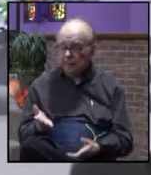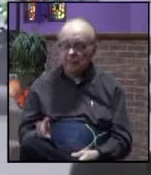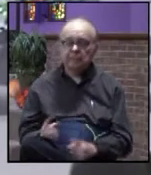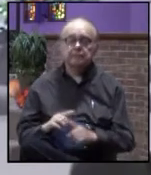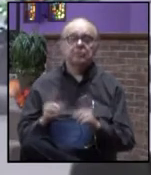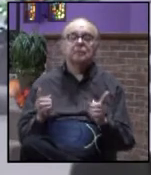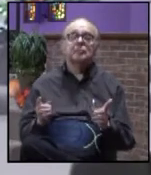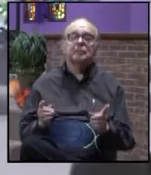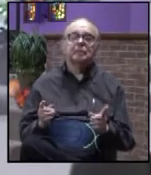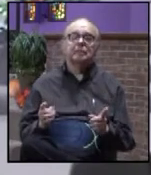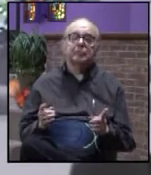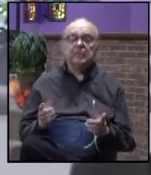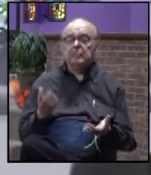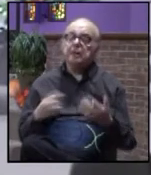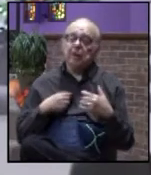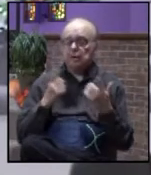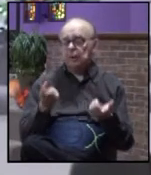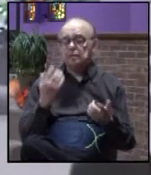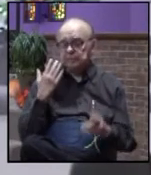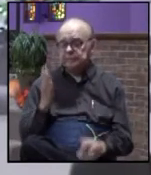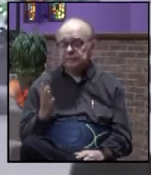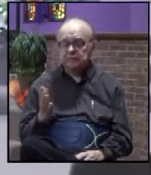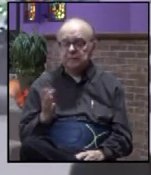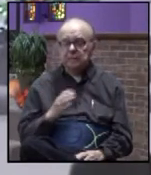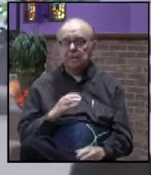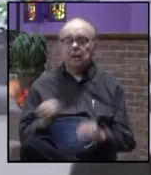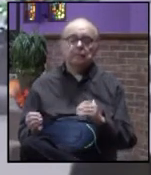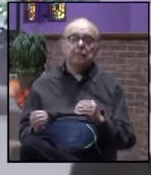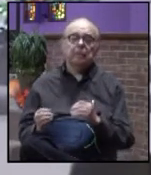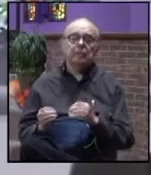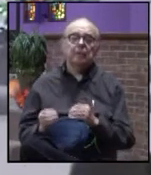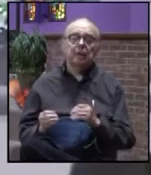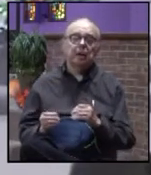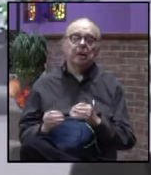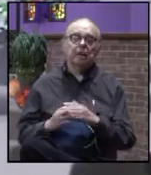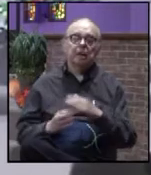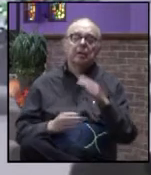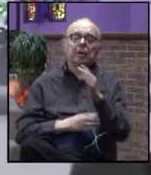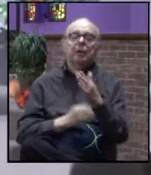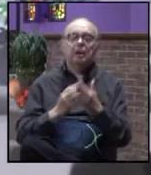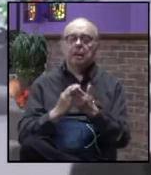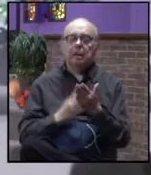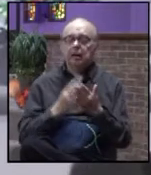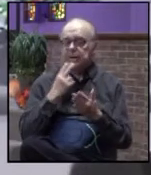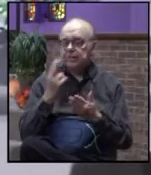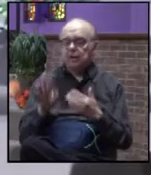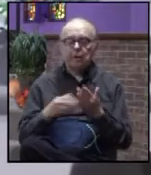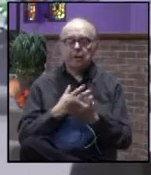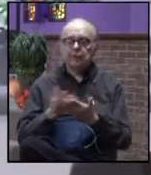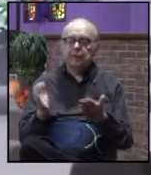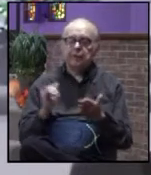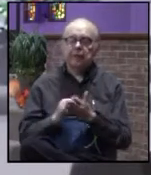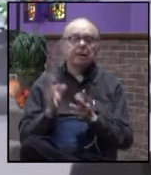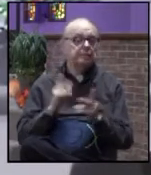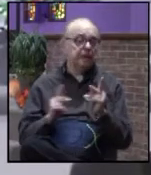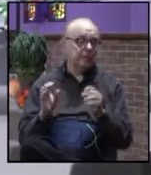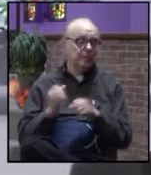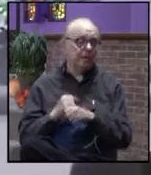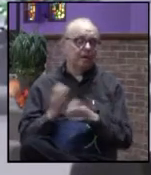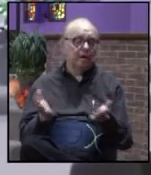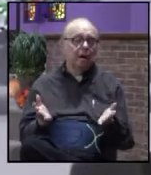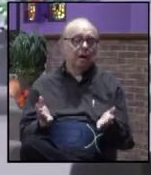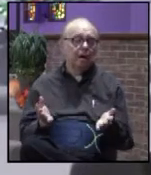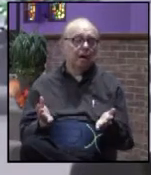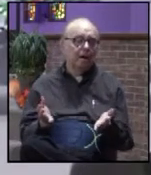but I might put it on my bucket list because I want to see what all of these things these people have made